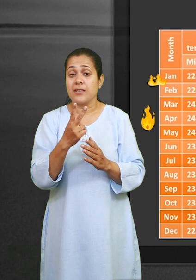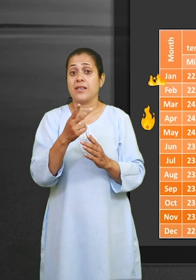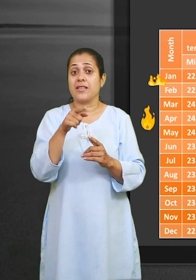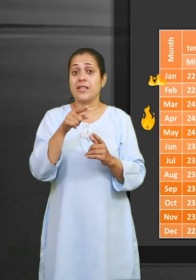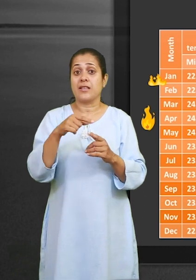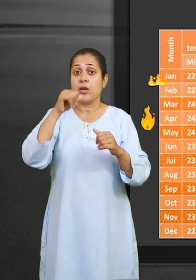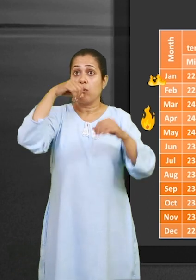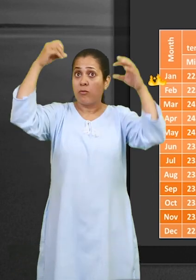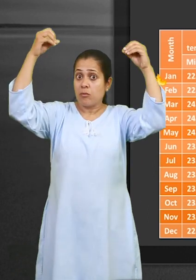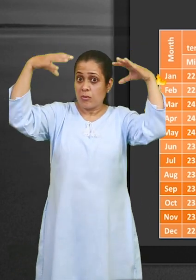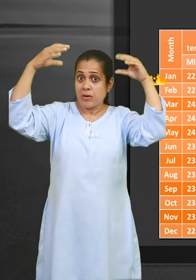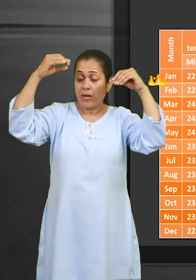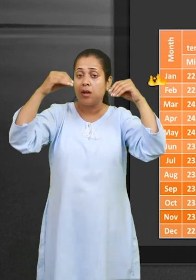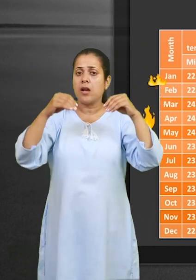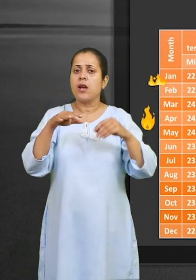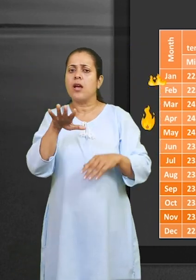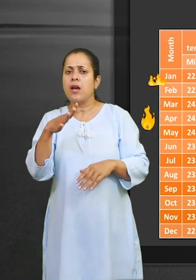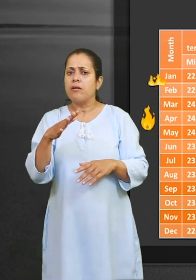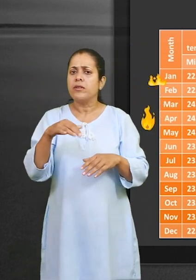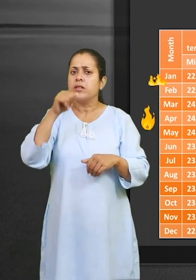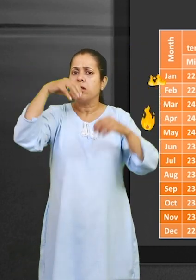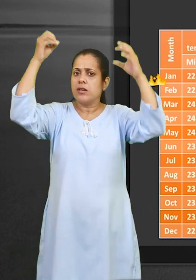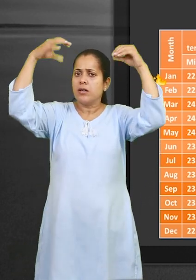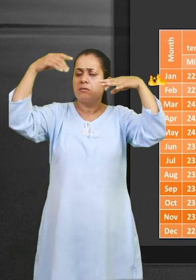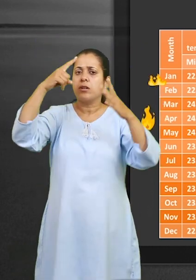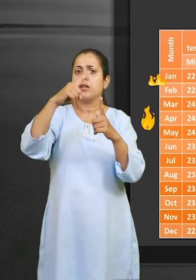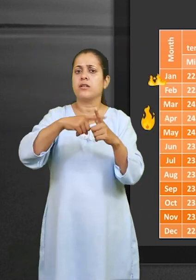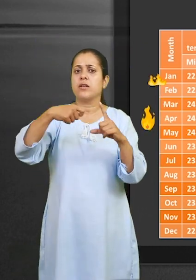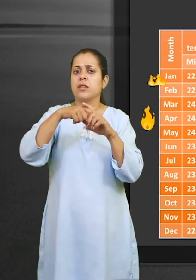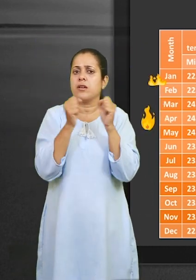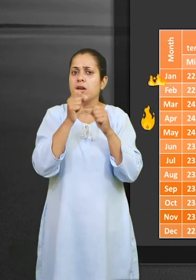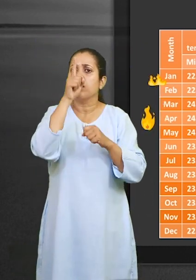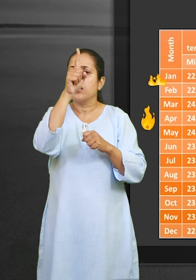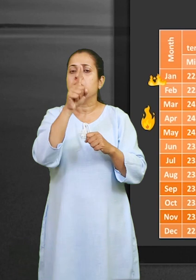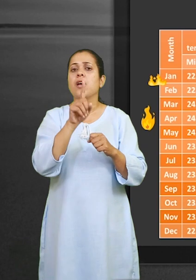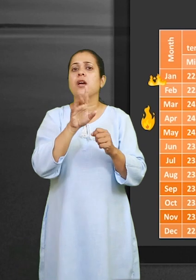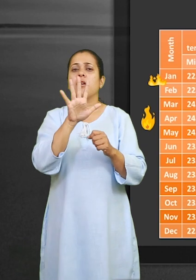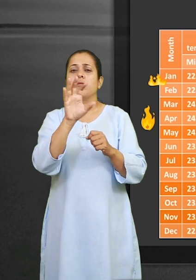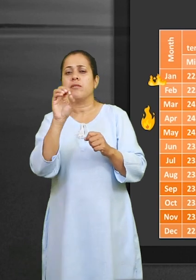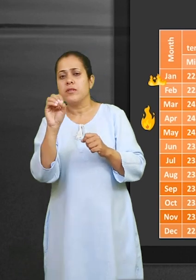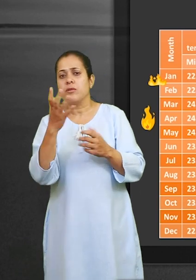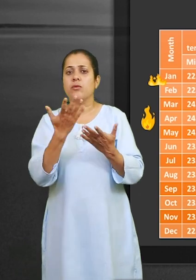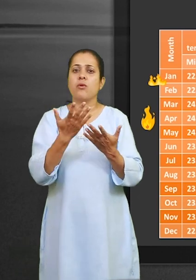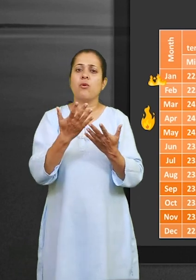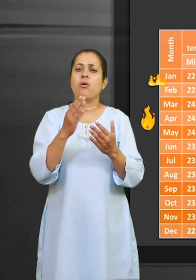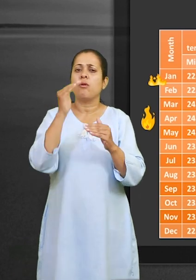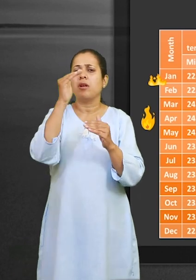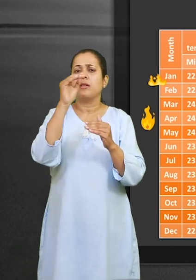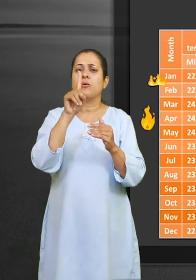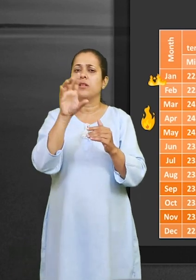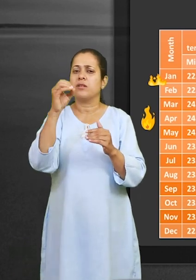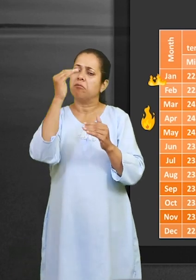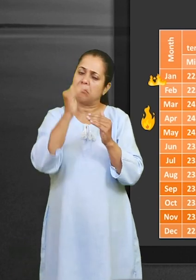amount of rainfall, the mean rainfall in Jammu and Kashmir, you will see in 50s or less than